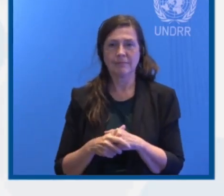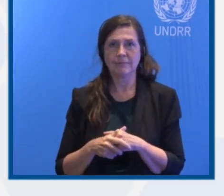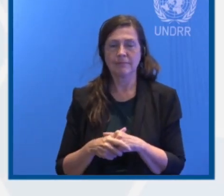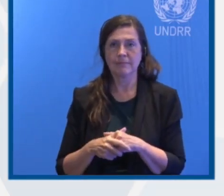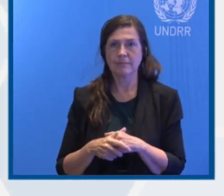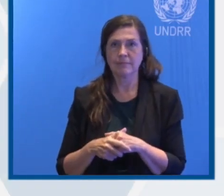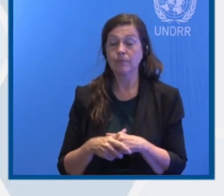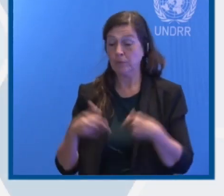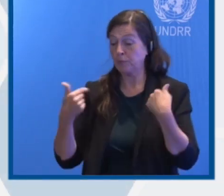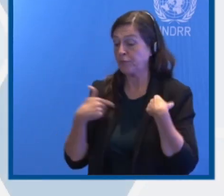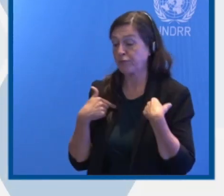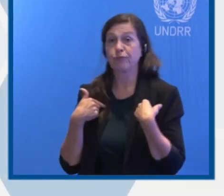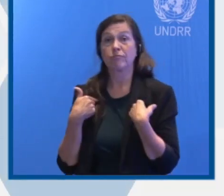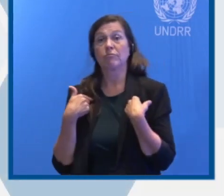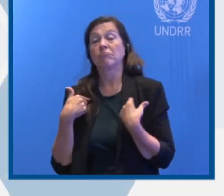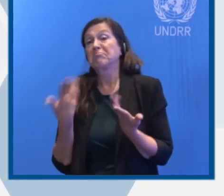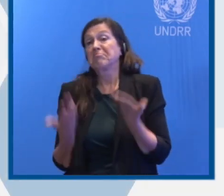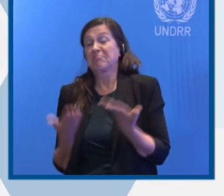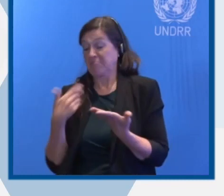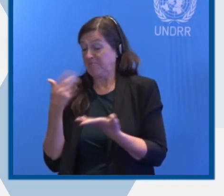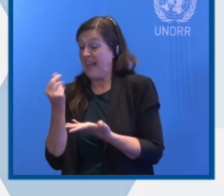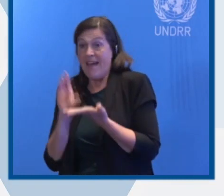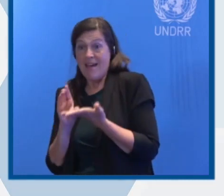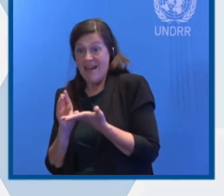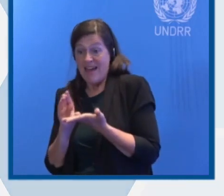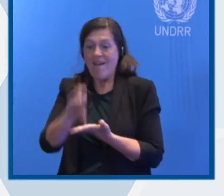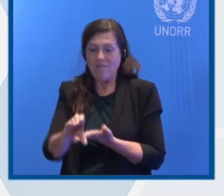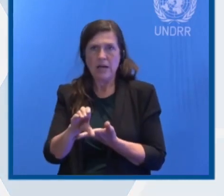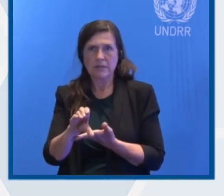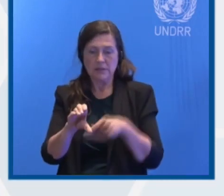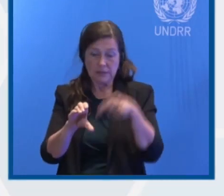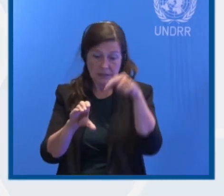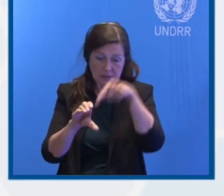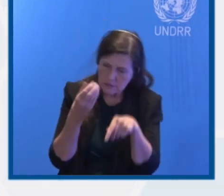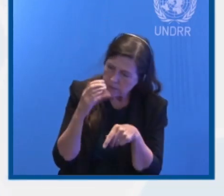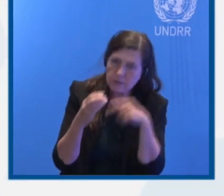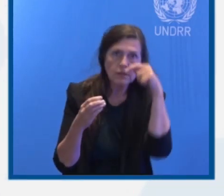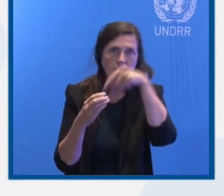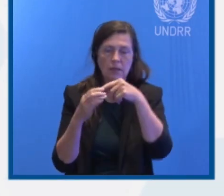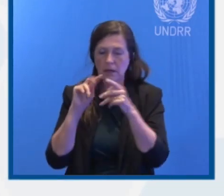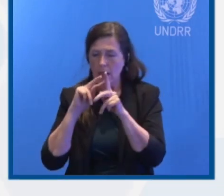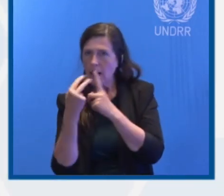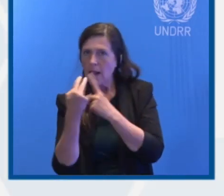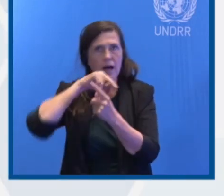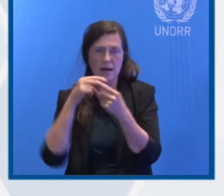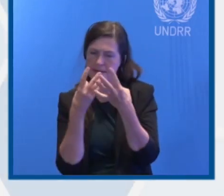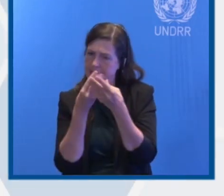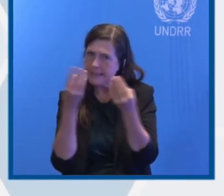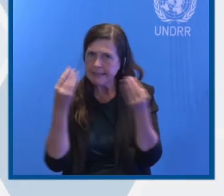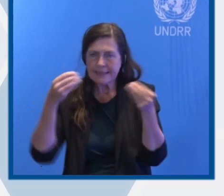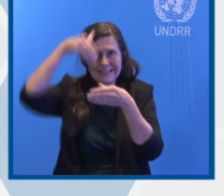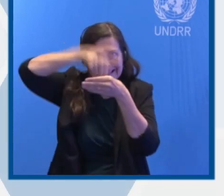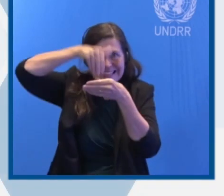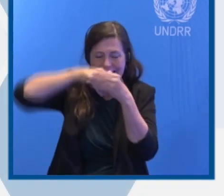investments that we make have multiple aspects to those investments, and this is what the questions were related